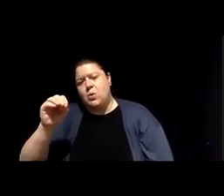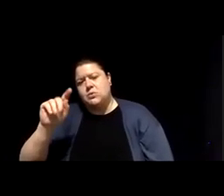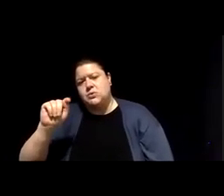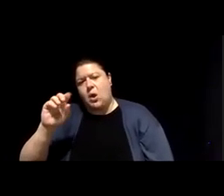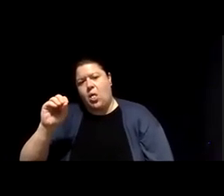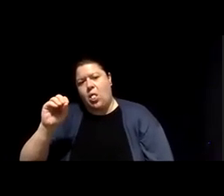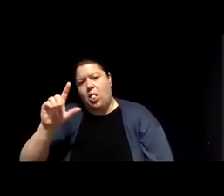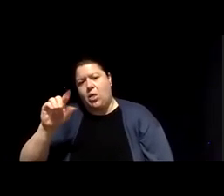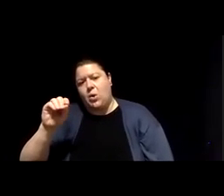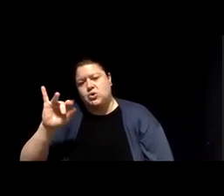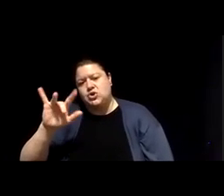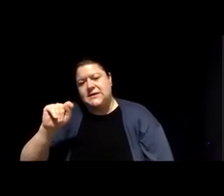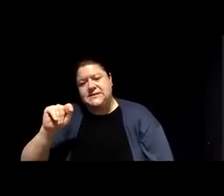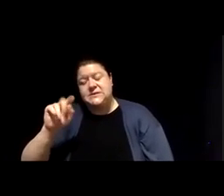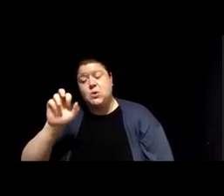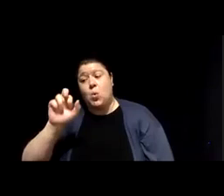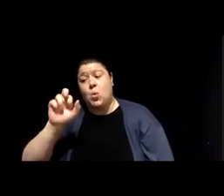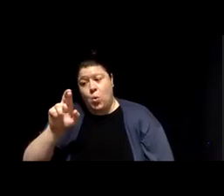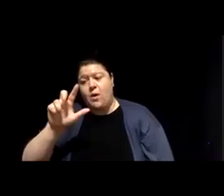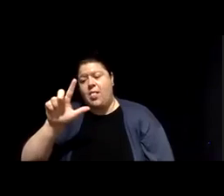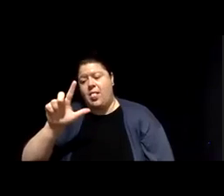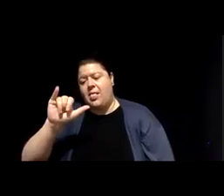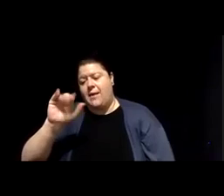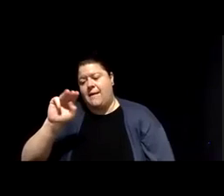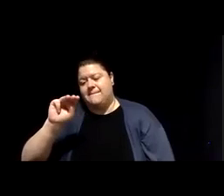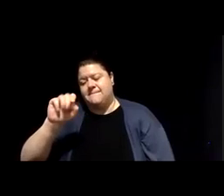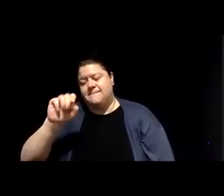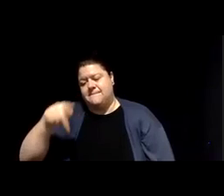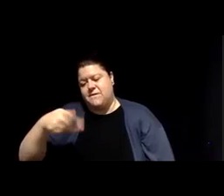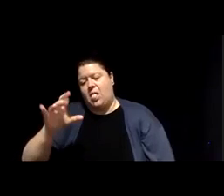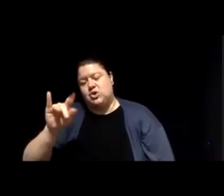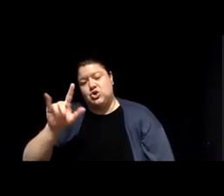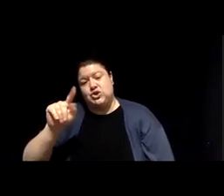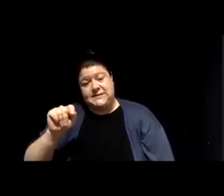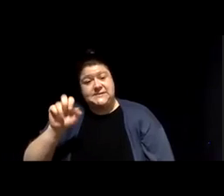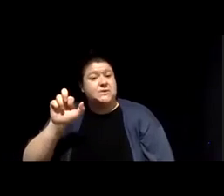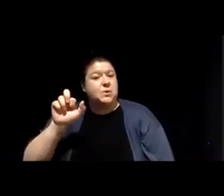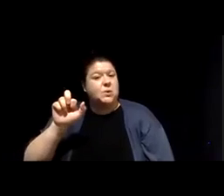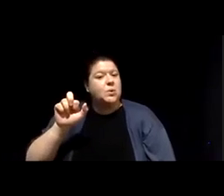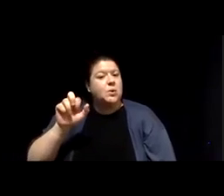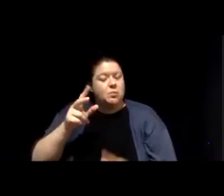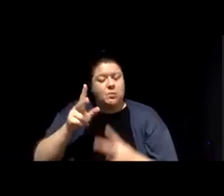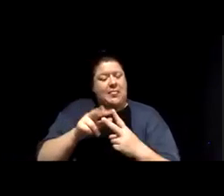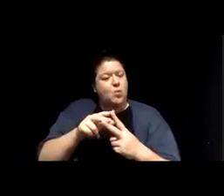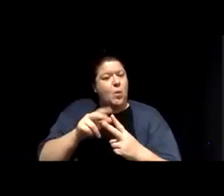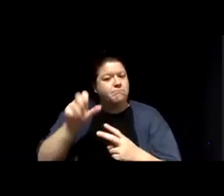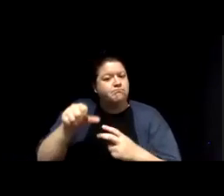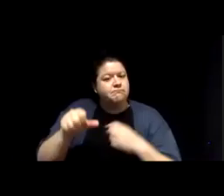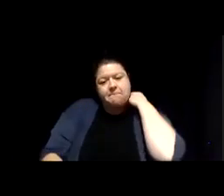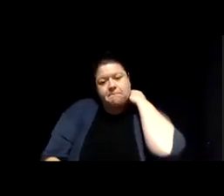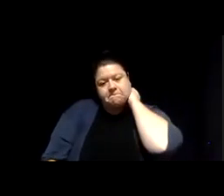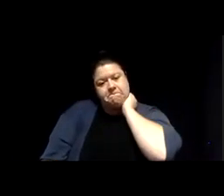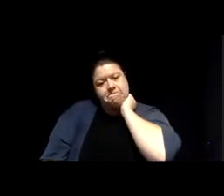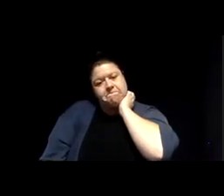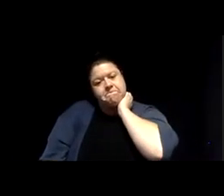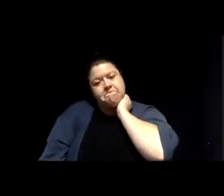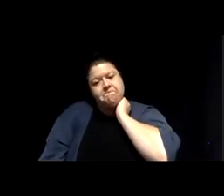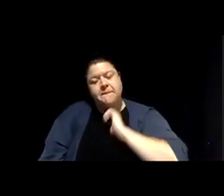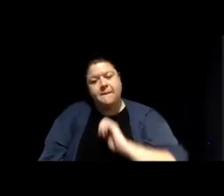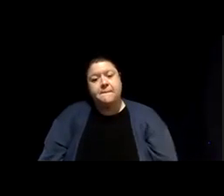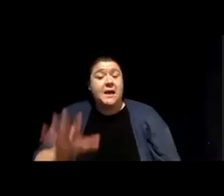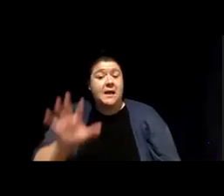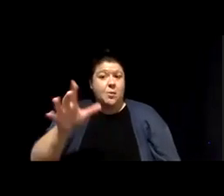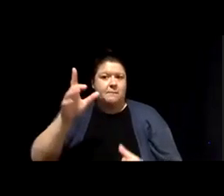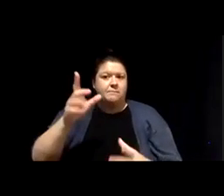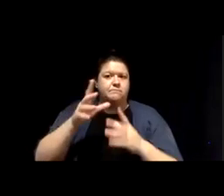too. A lymphologist or a hematologist. Okay, and those would treat diseases that would be